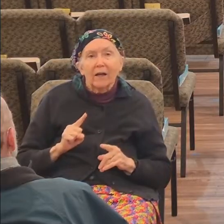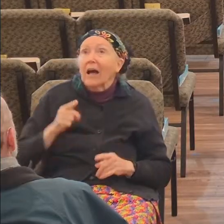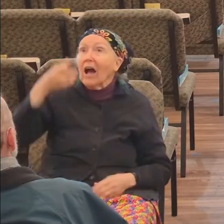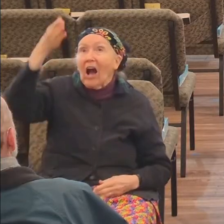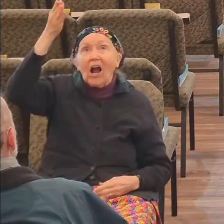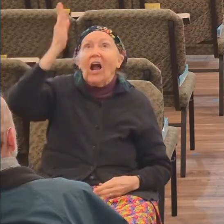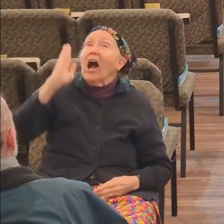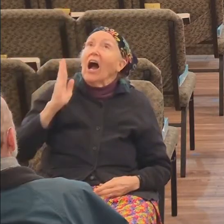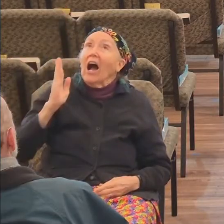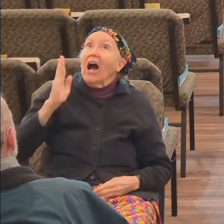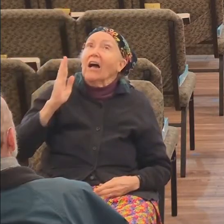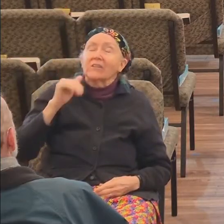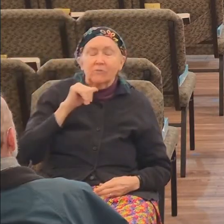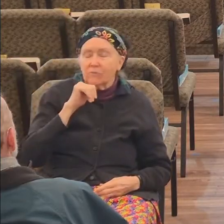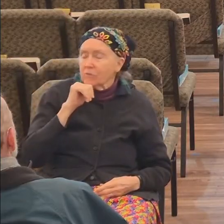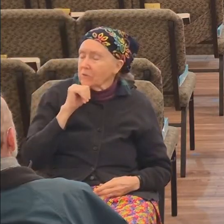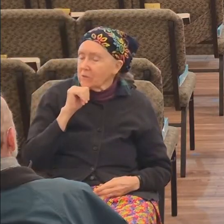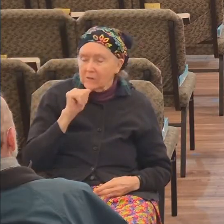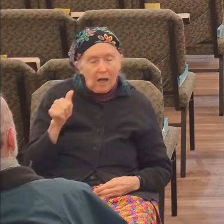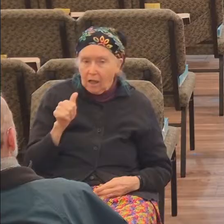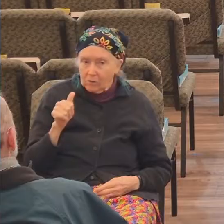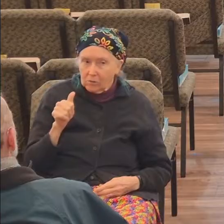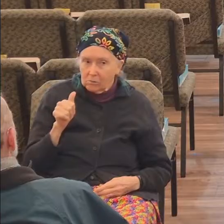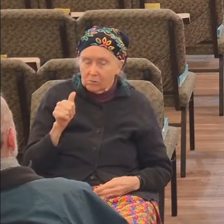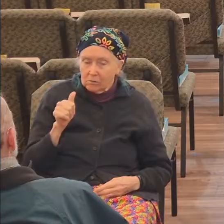God and not